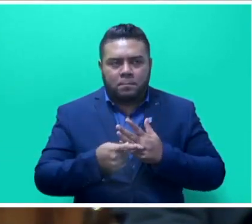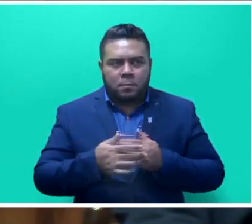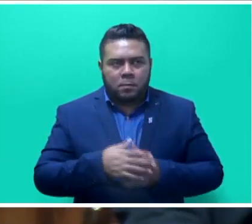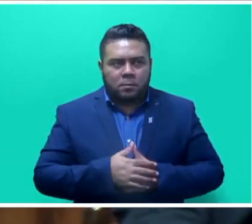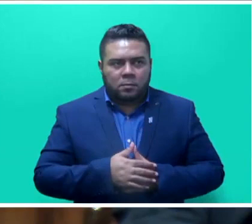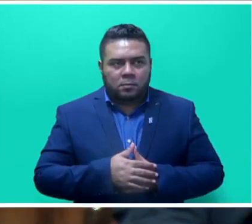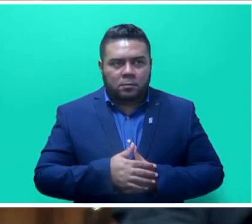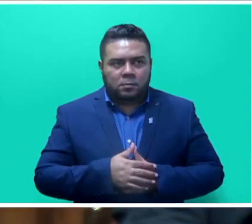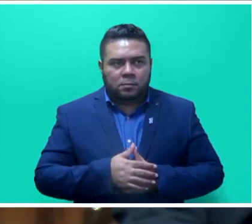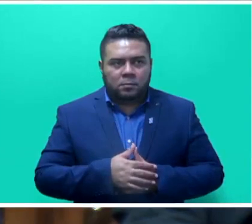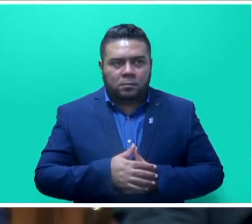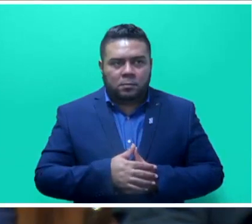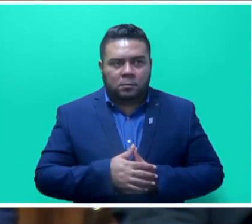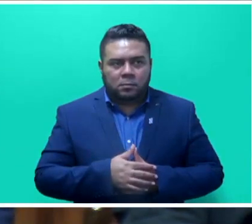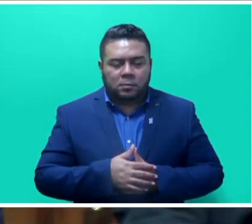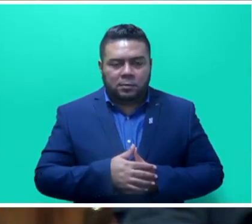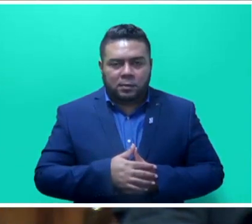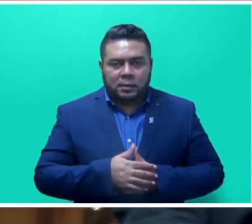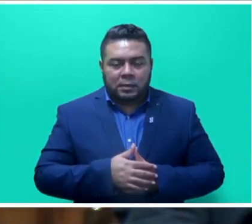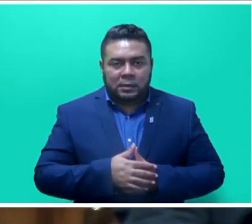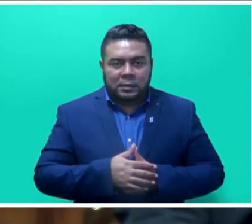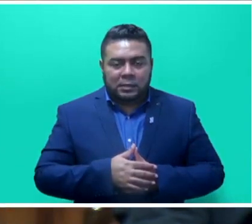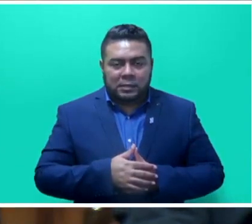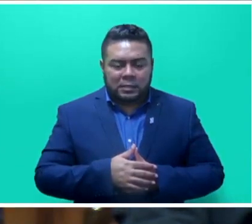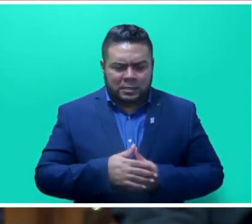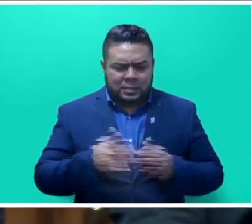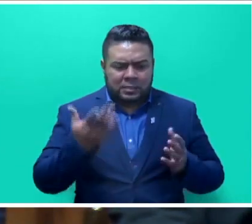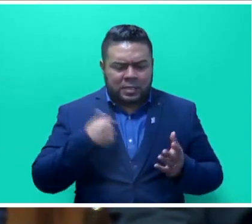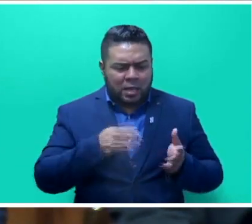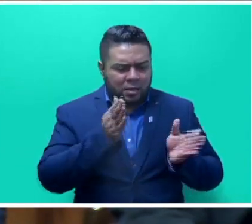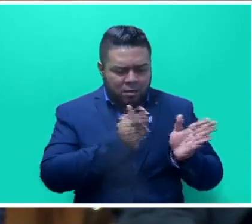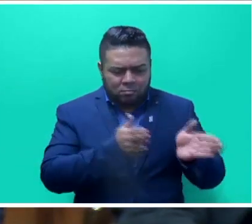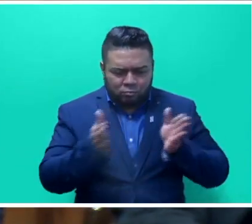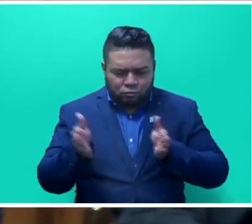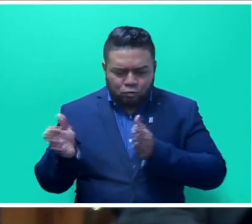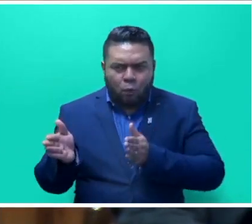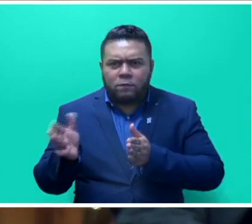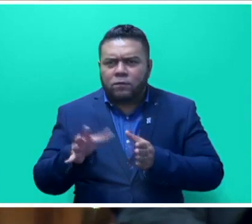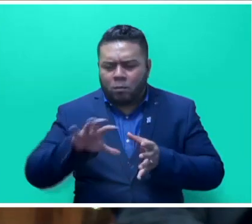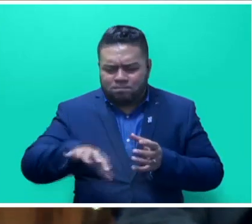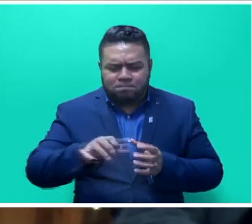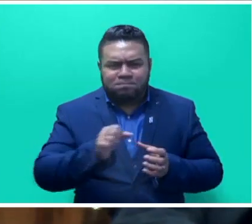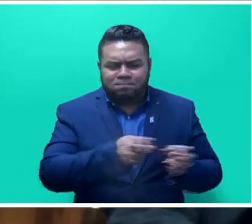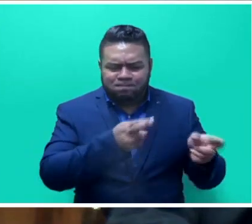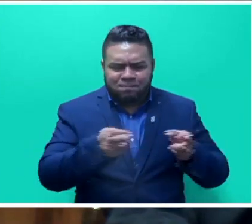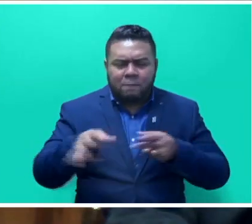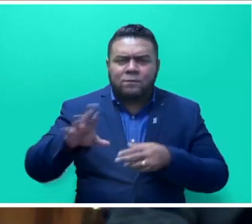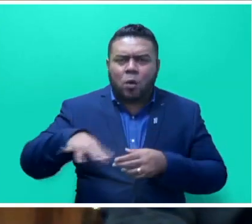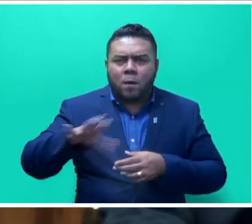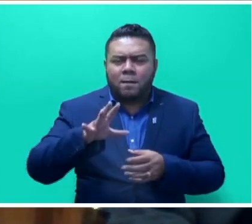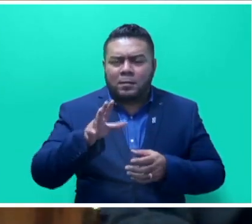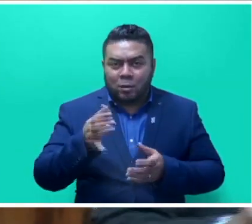The upgrading and formalization of informal settlements supports Fiji's progress